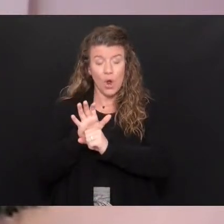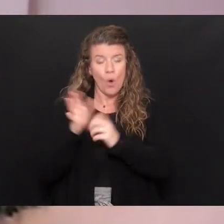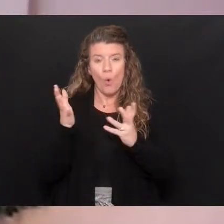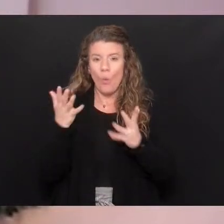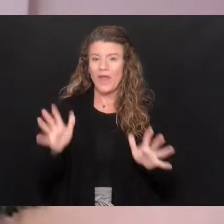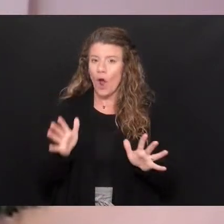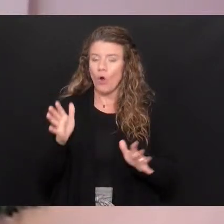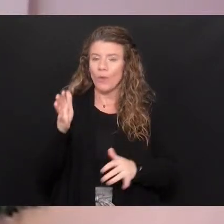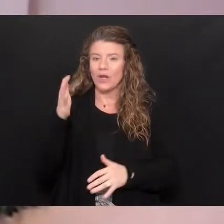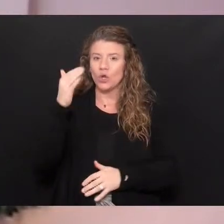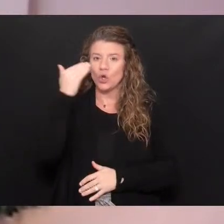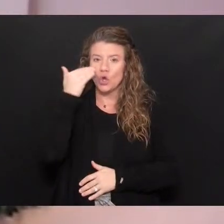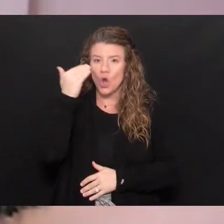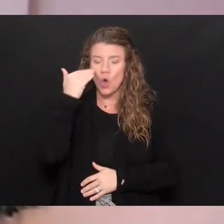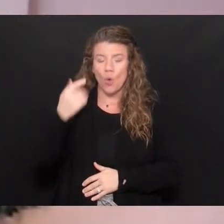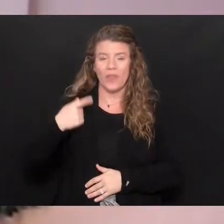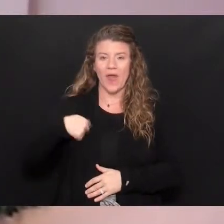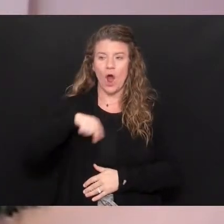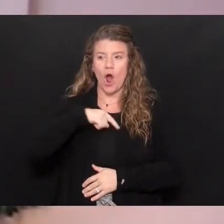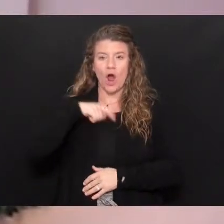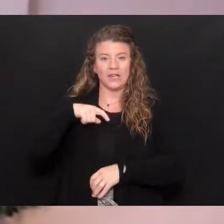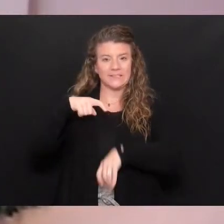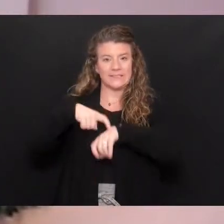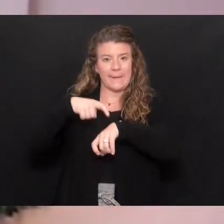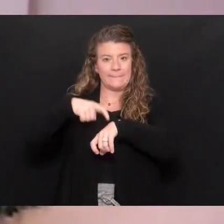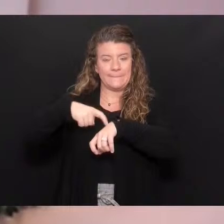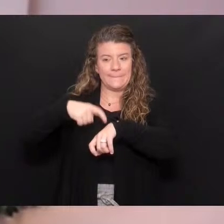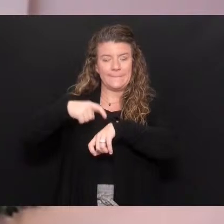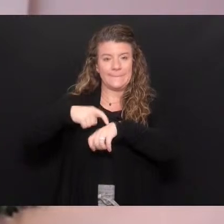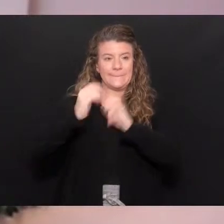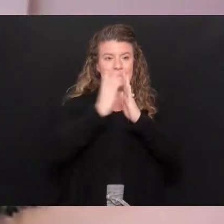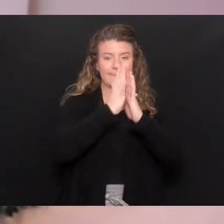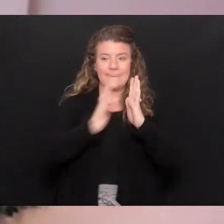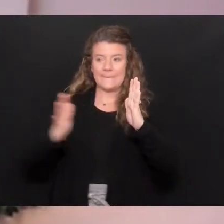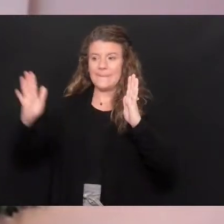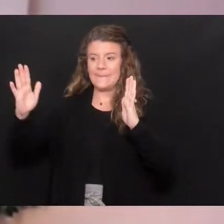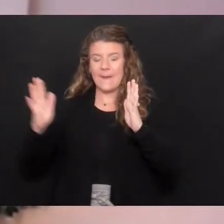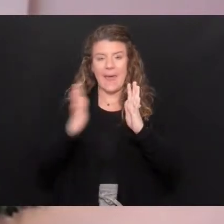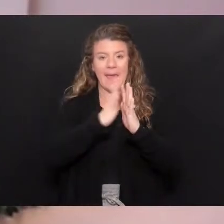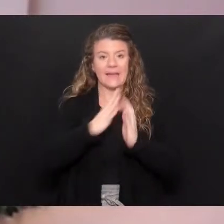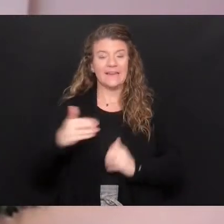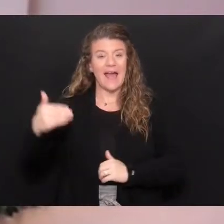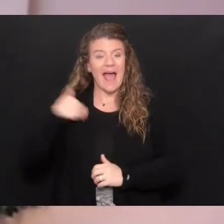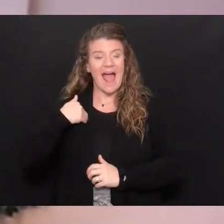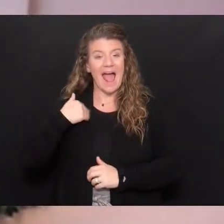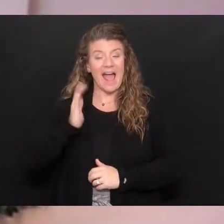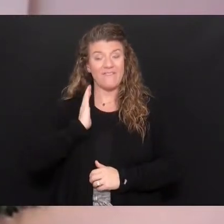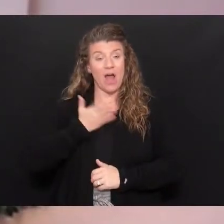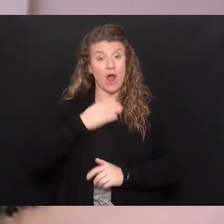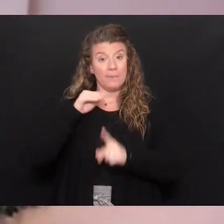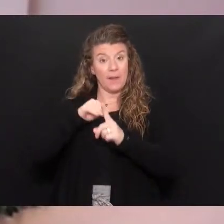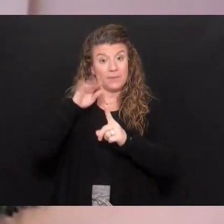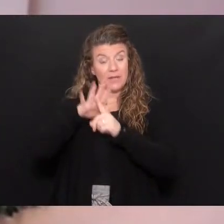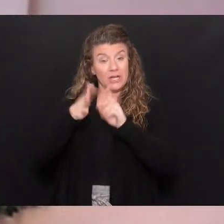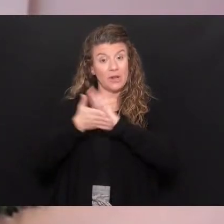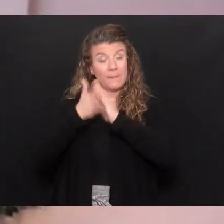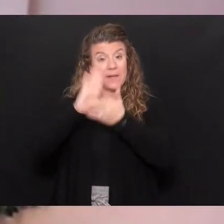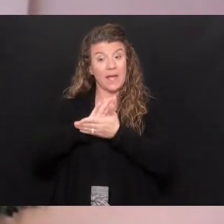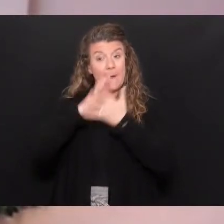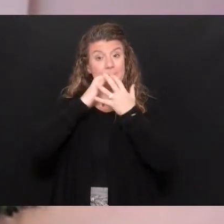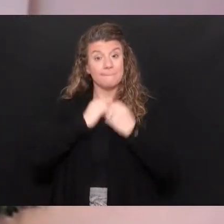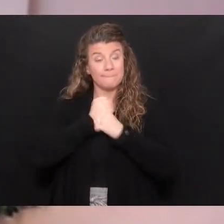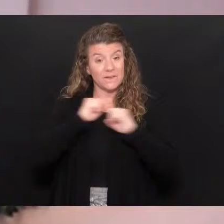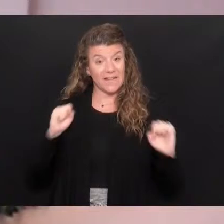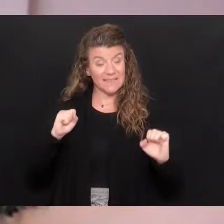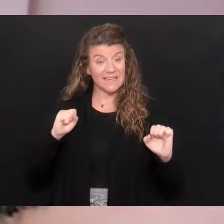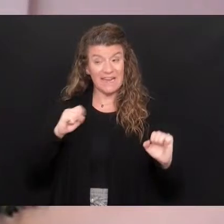know that our window to be able to have our population be protected is right upon